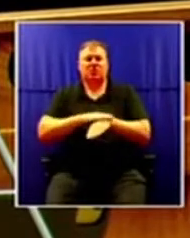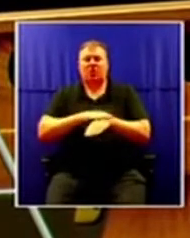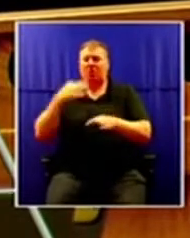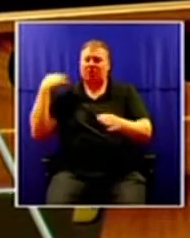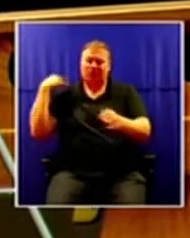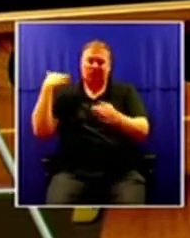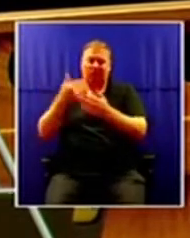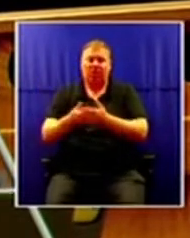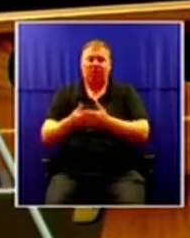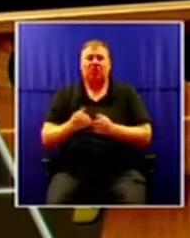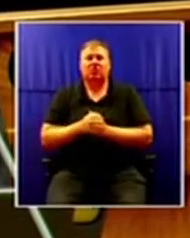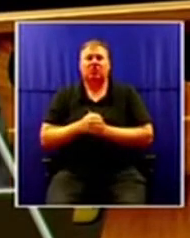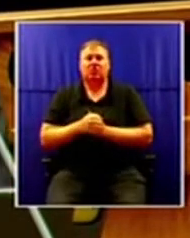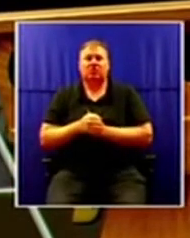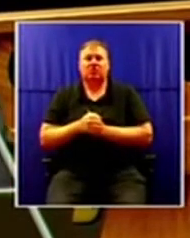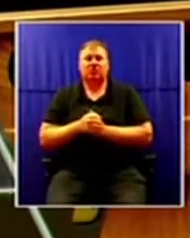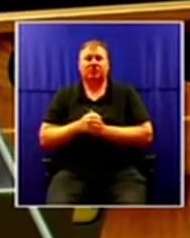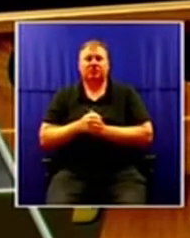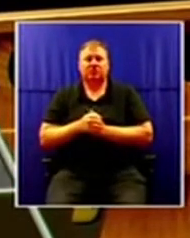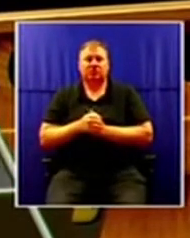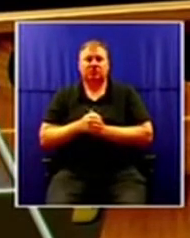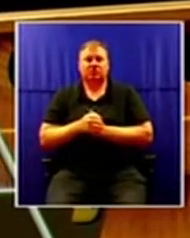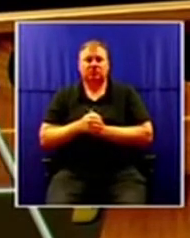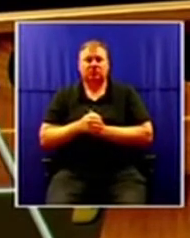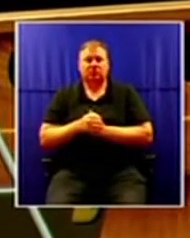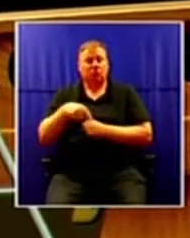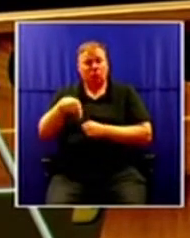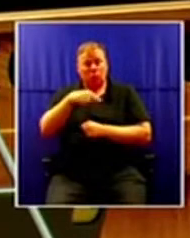We have done right by the people of South Africa.